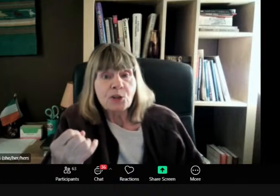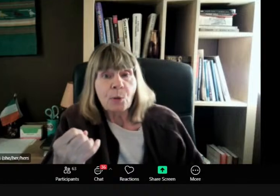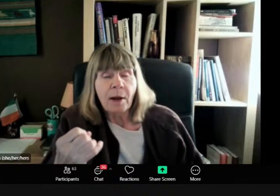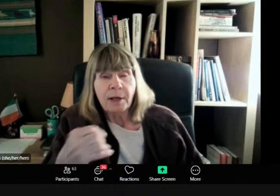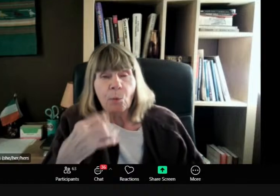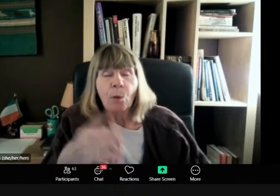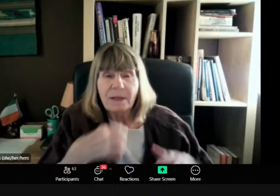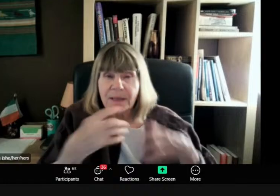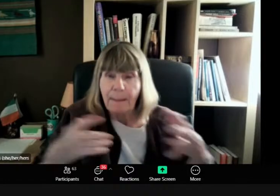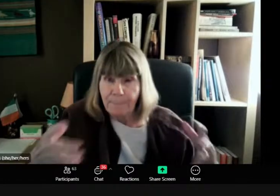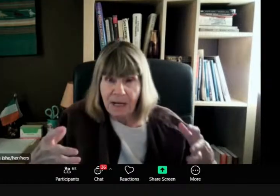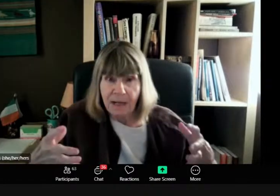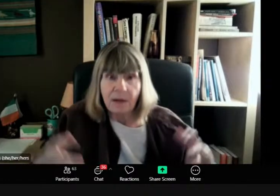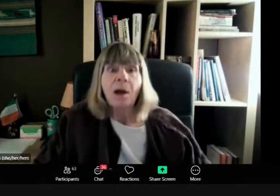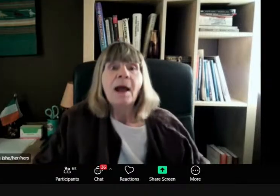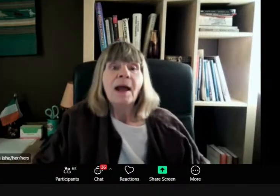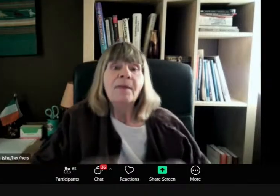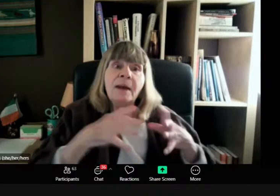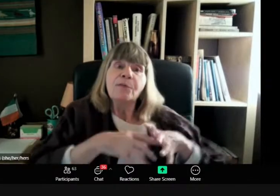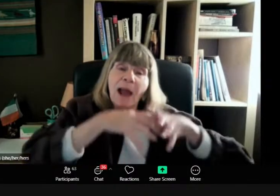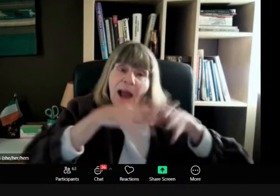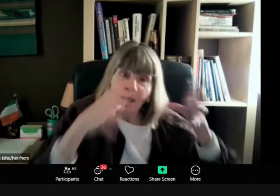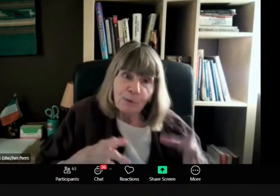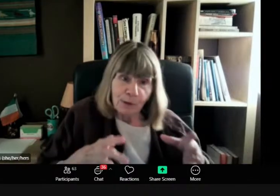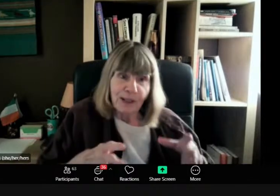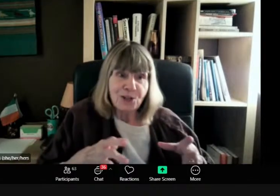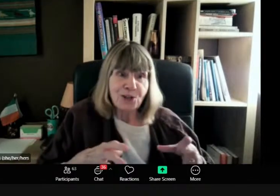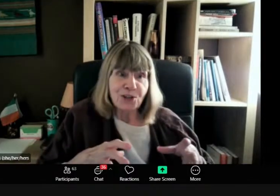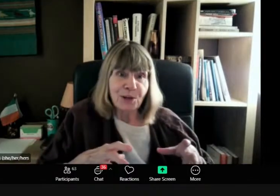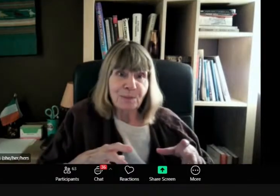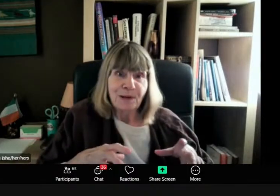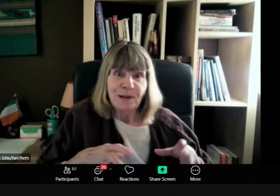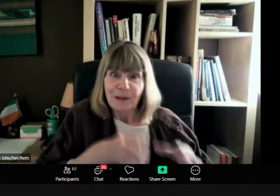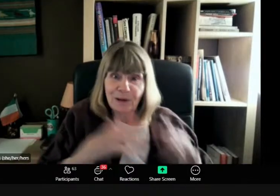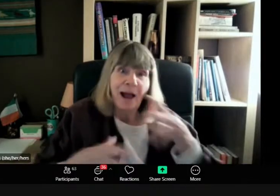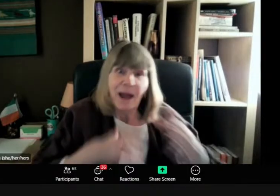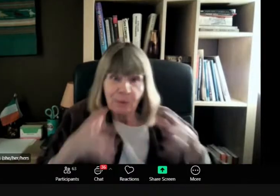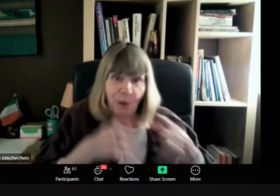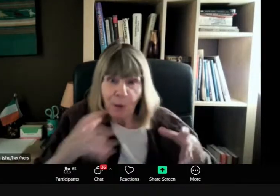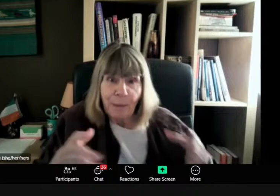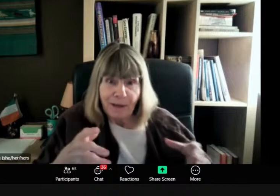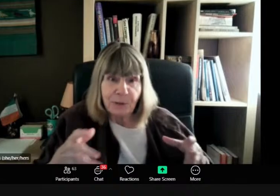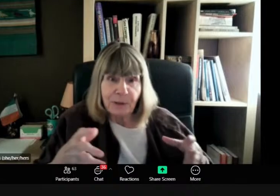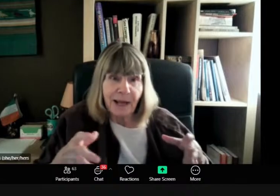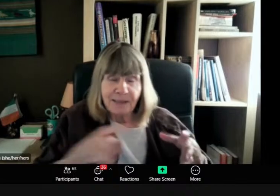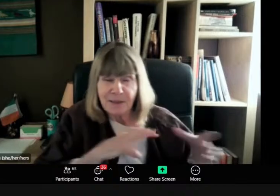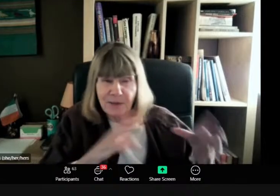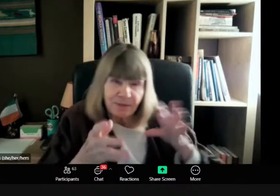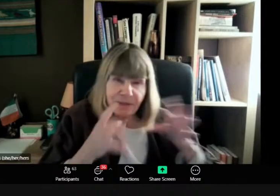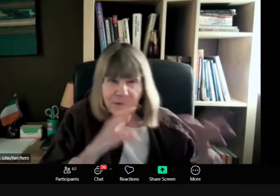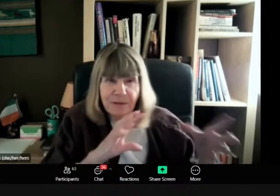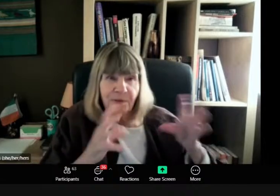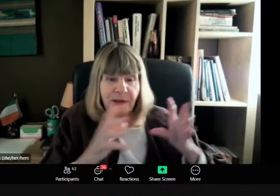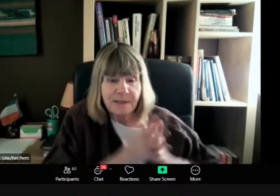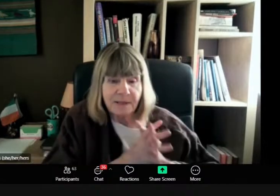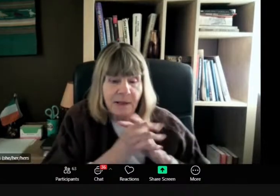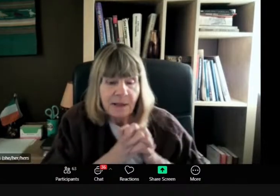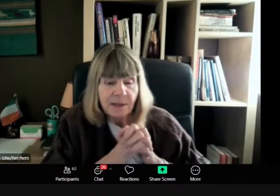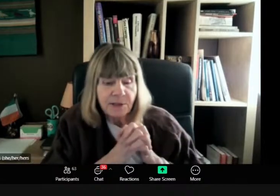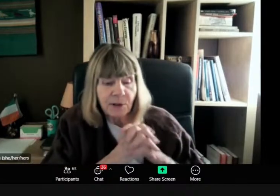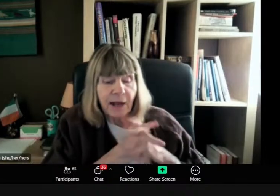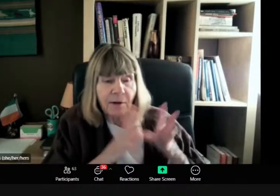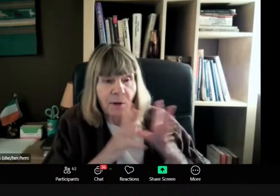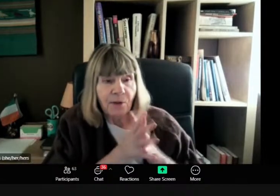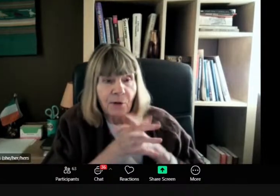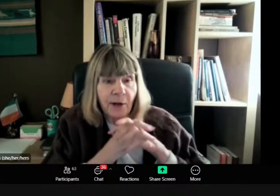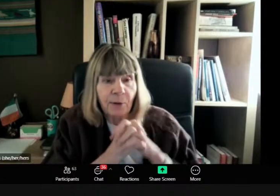maintain sexuality, and what does that mean? And then if we have a relationship, how do we go about doing that? So there are two different things to